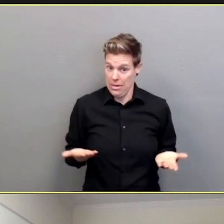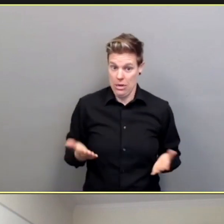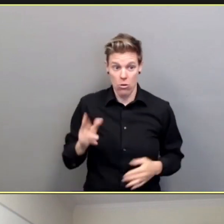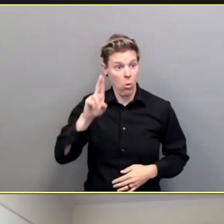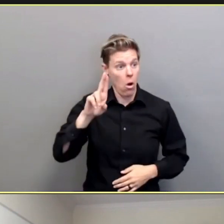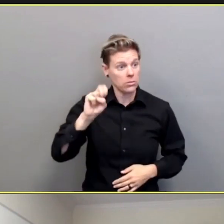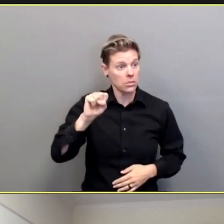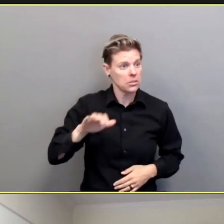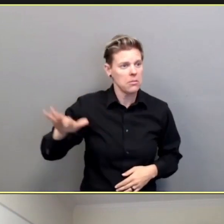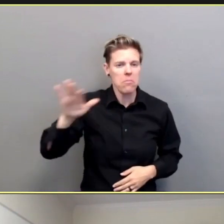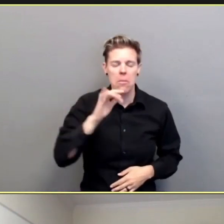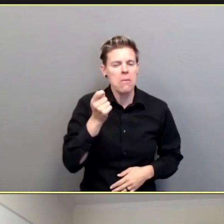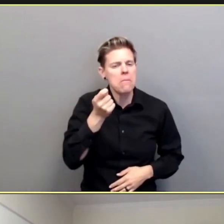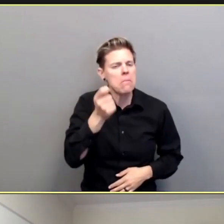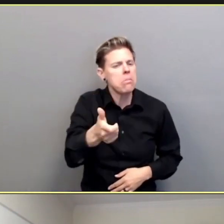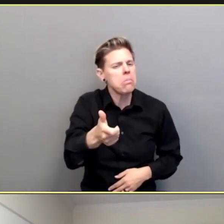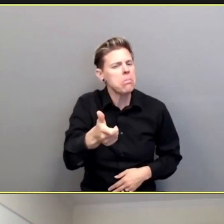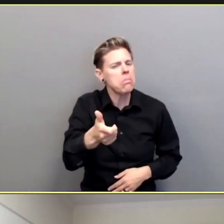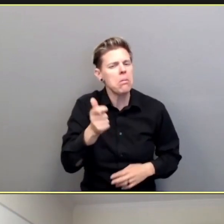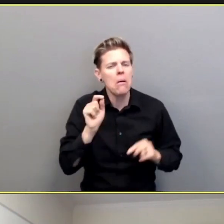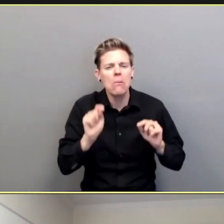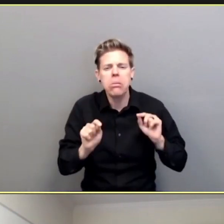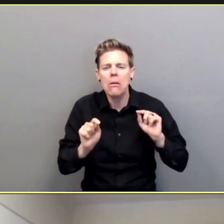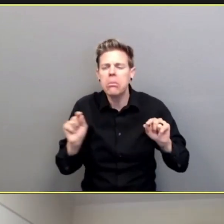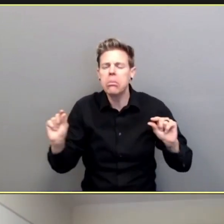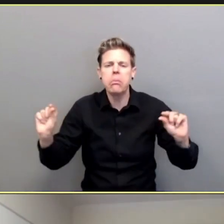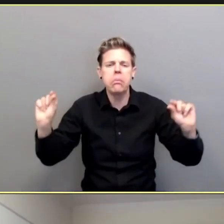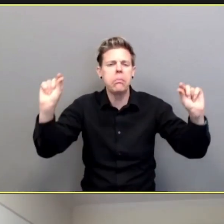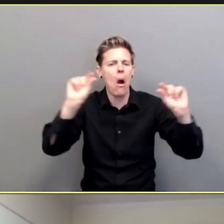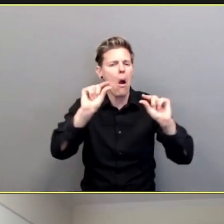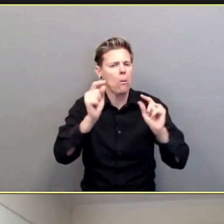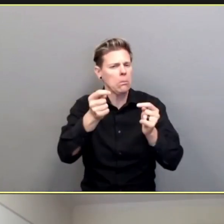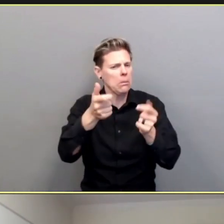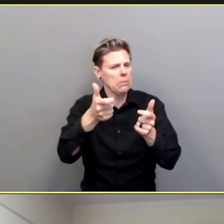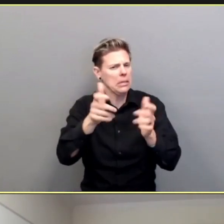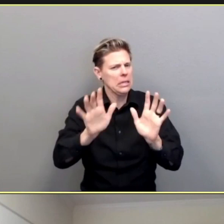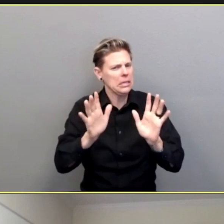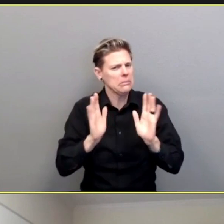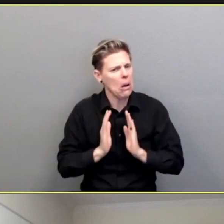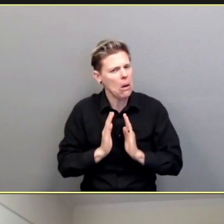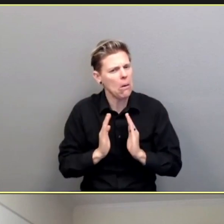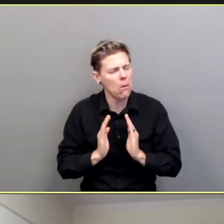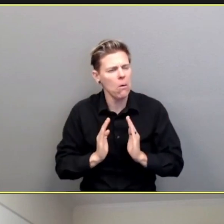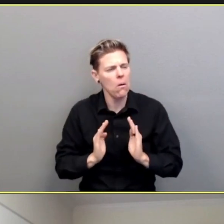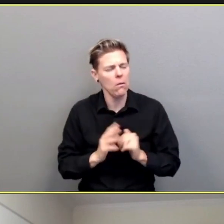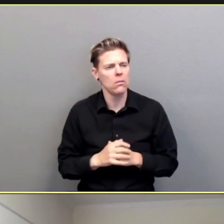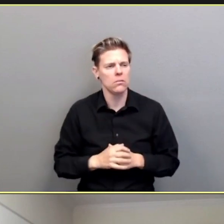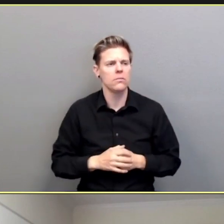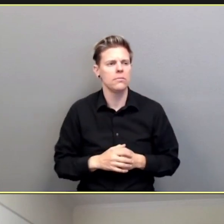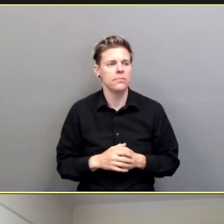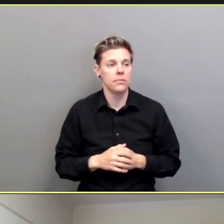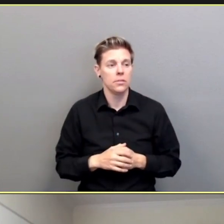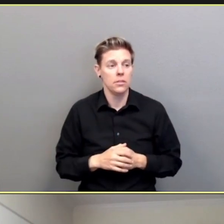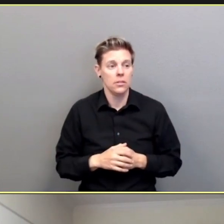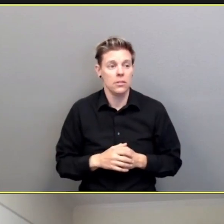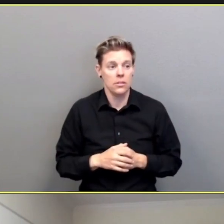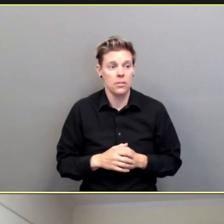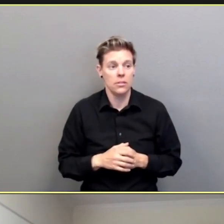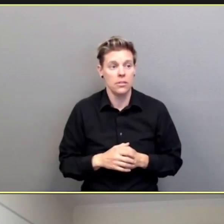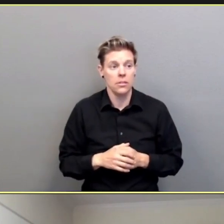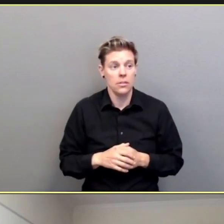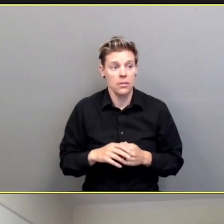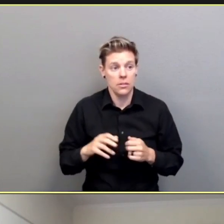tiny proportion of the specimens that have been sequenced to